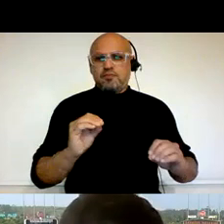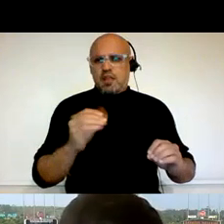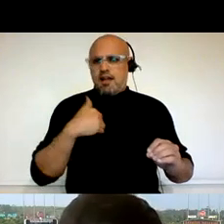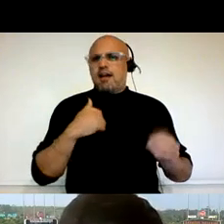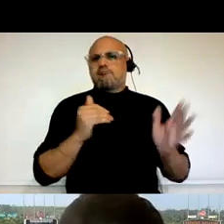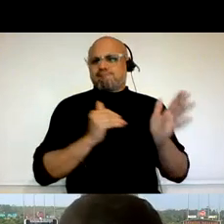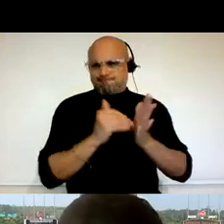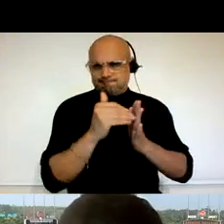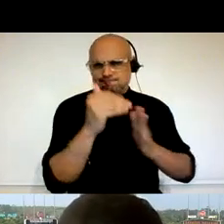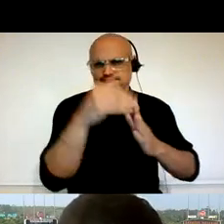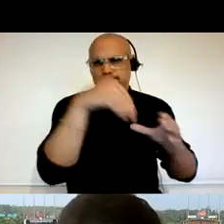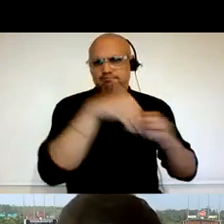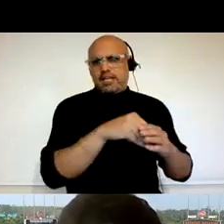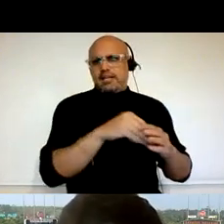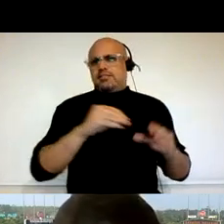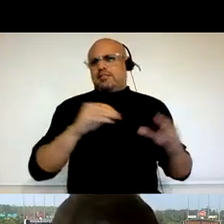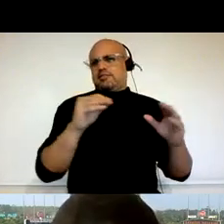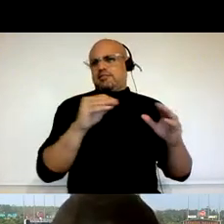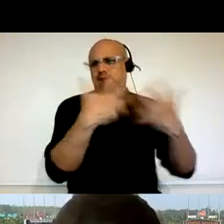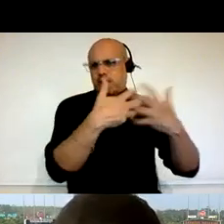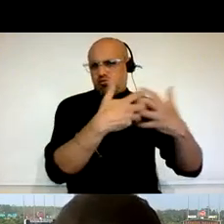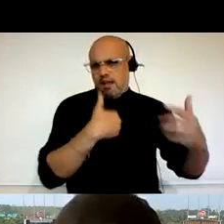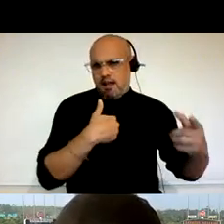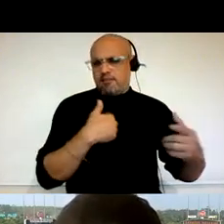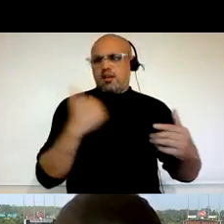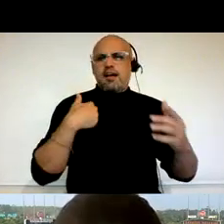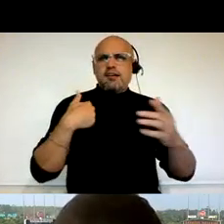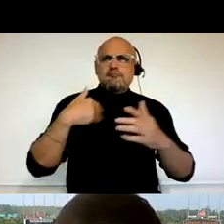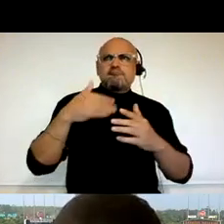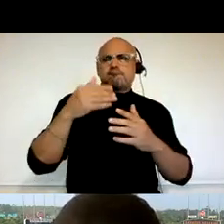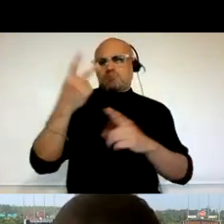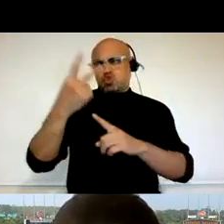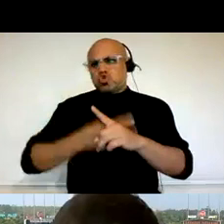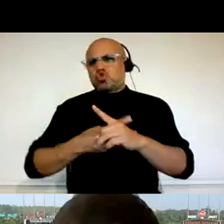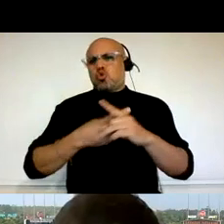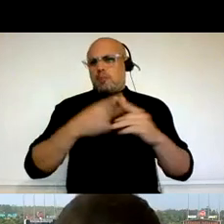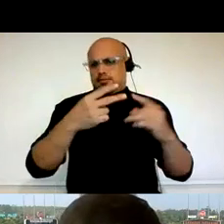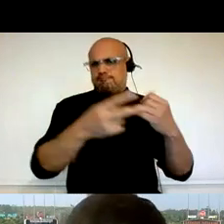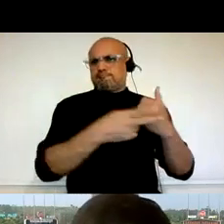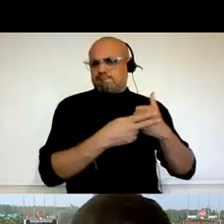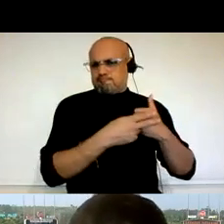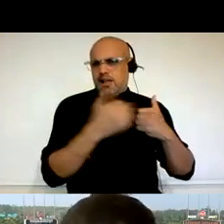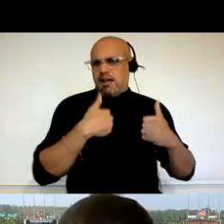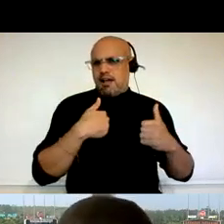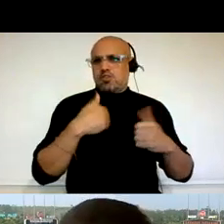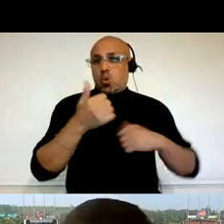our warehouse, and we make sure that we've got at least a 2-month supply staged at every school, so there's not really a danger that we're going to run